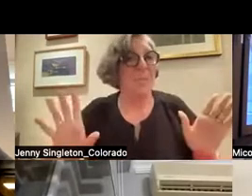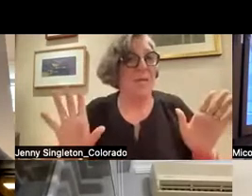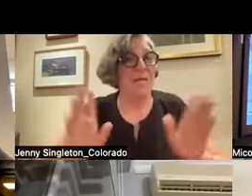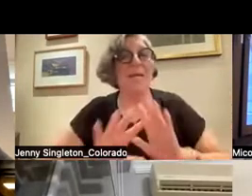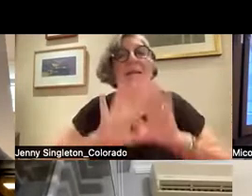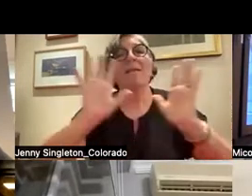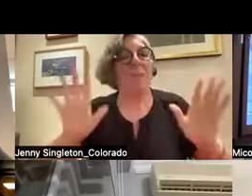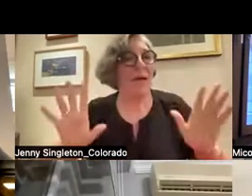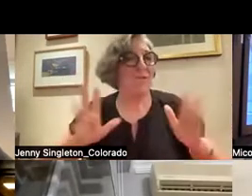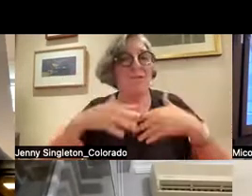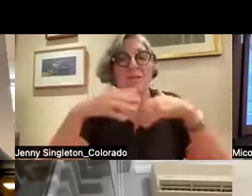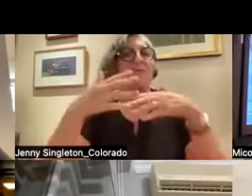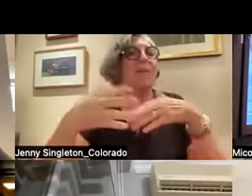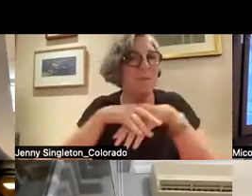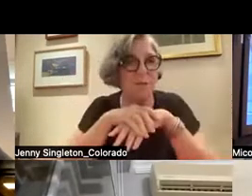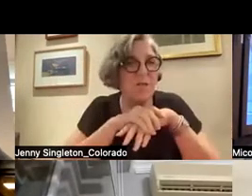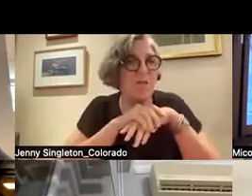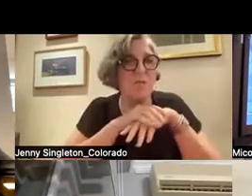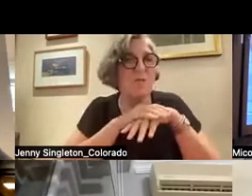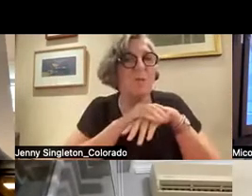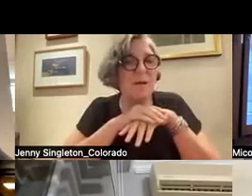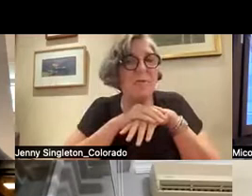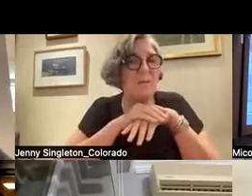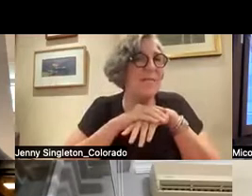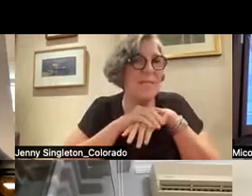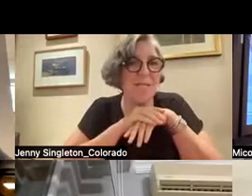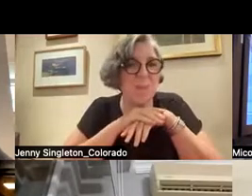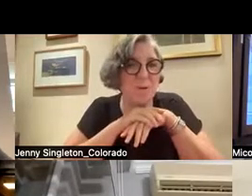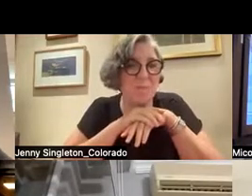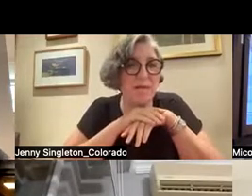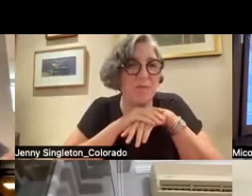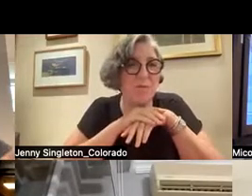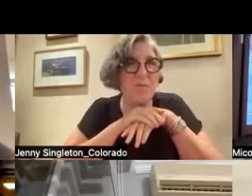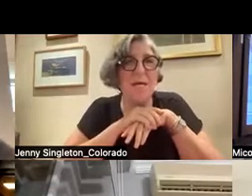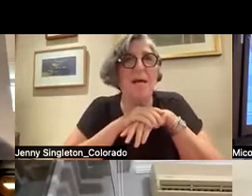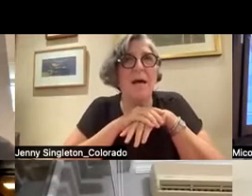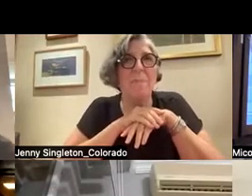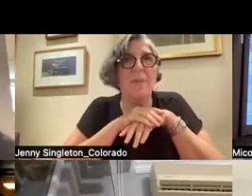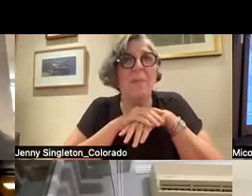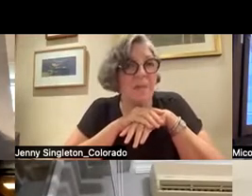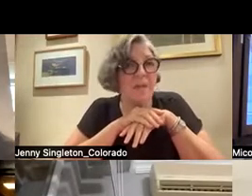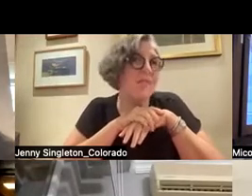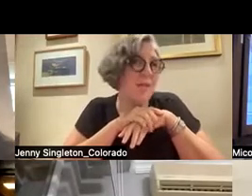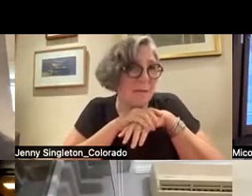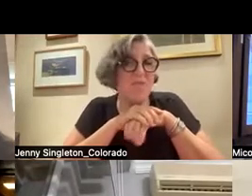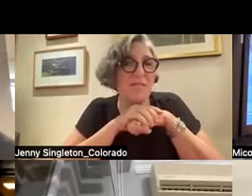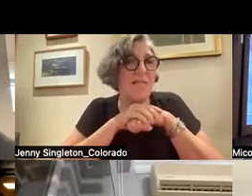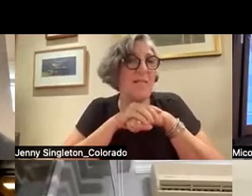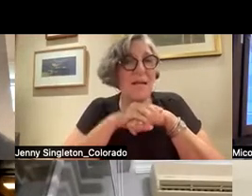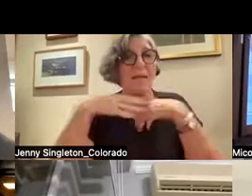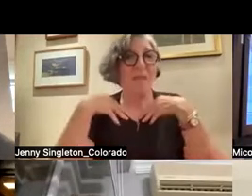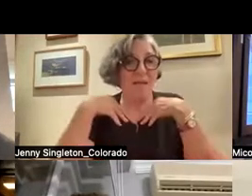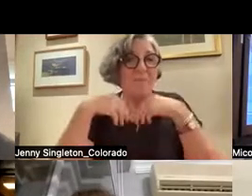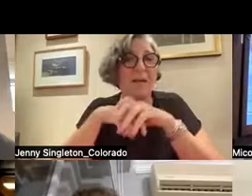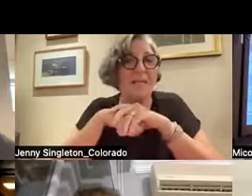generally speaking, the patterns look very similar to what we see in spoken bilinguals. But there is some interesting